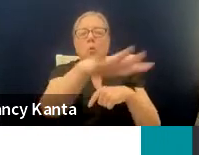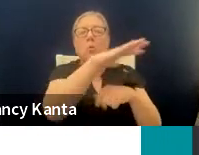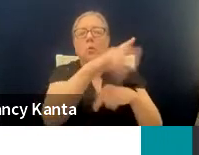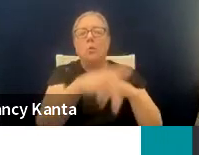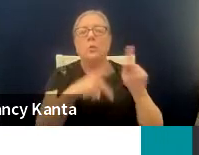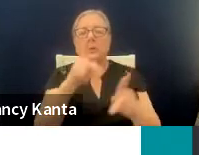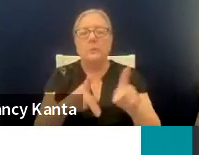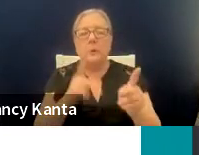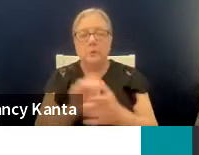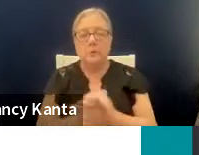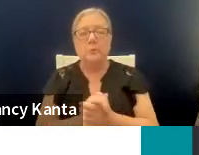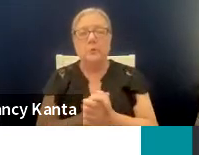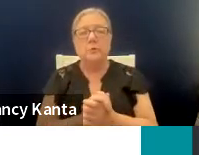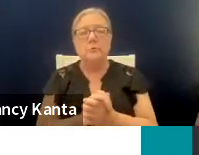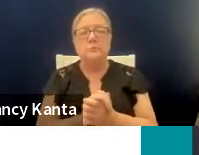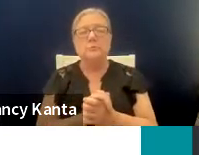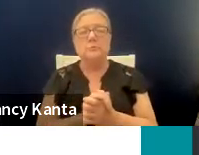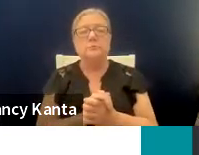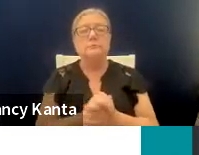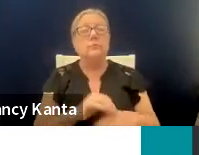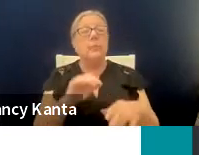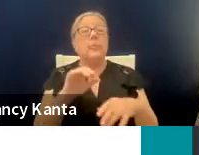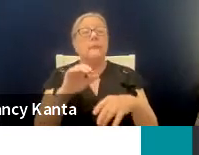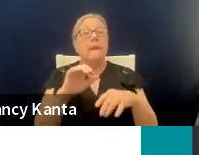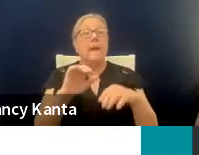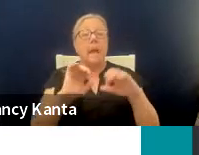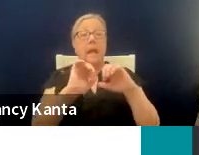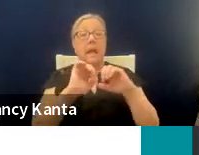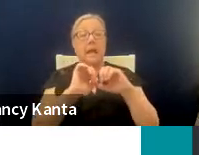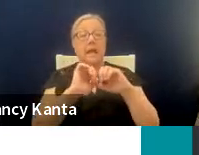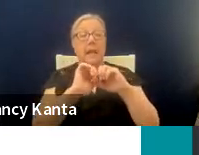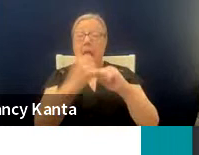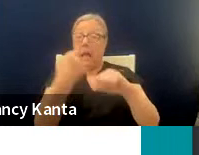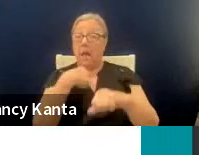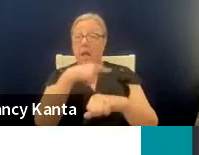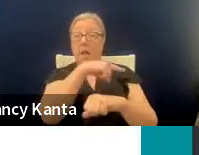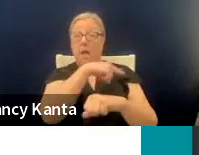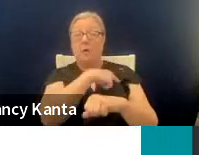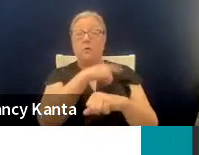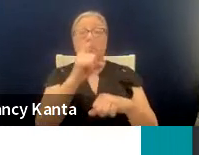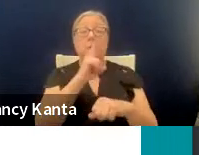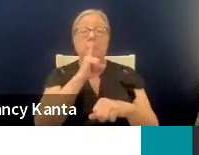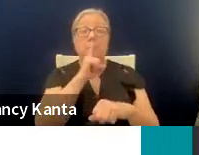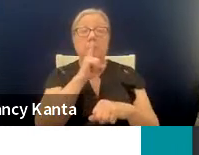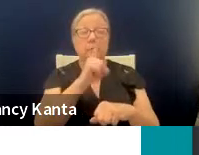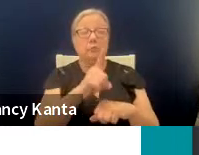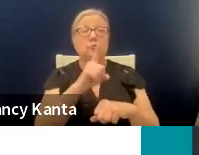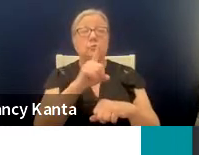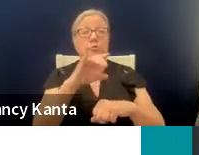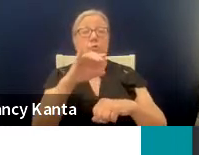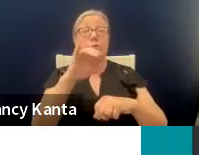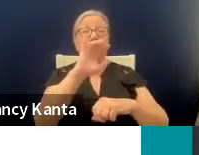has significant implications on how do we make sure that this structure, this crossing is